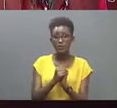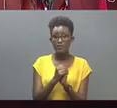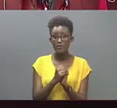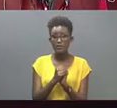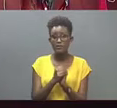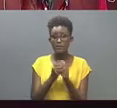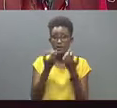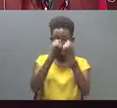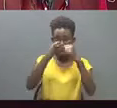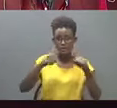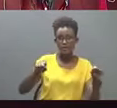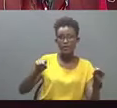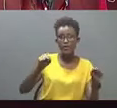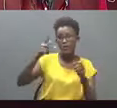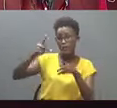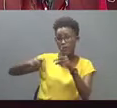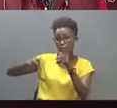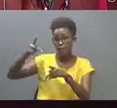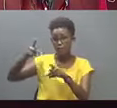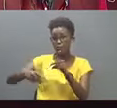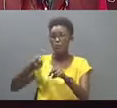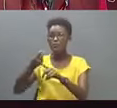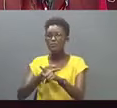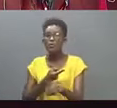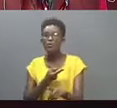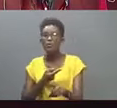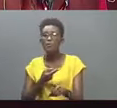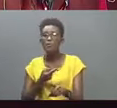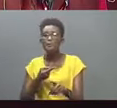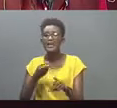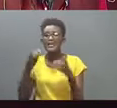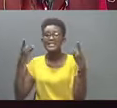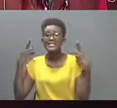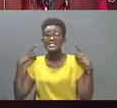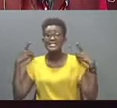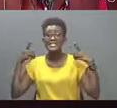masengesho. Delivering them from demon